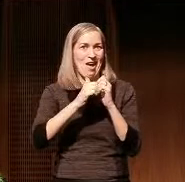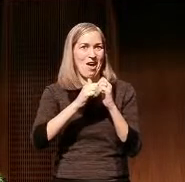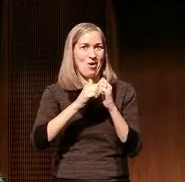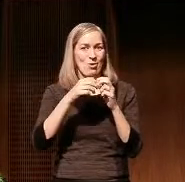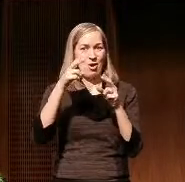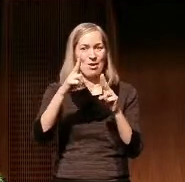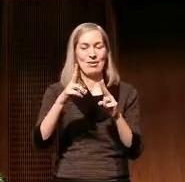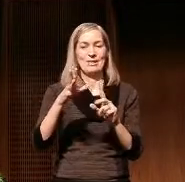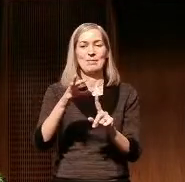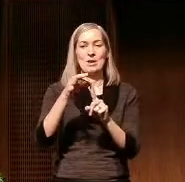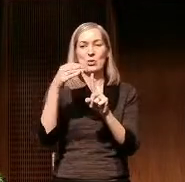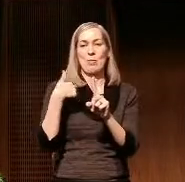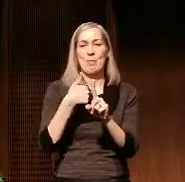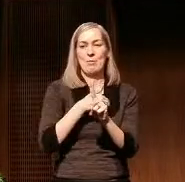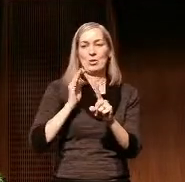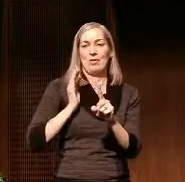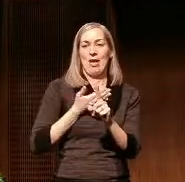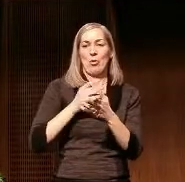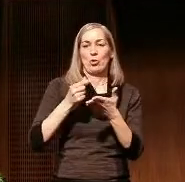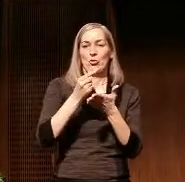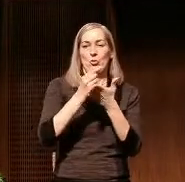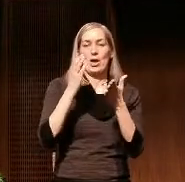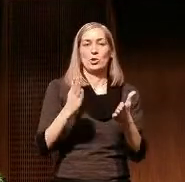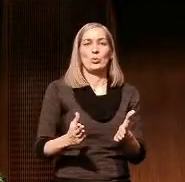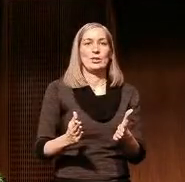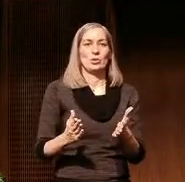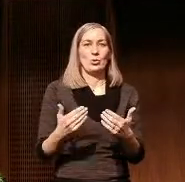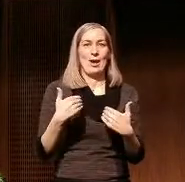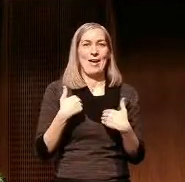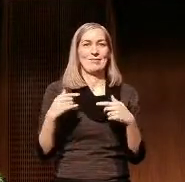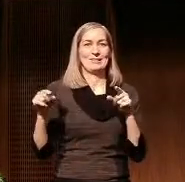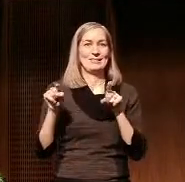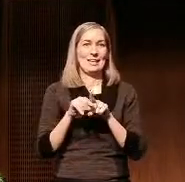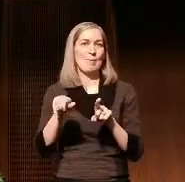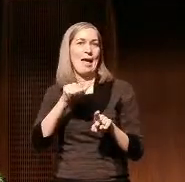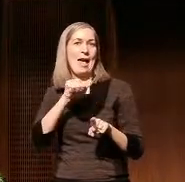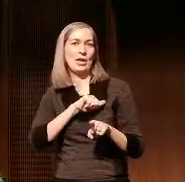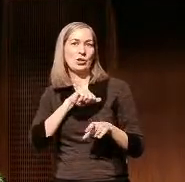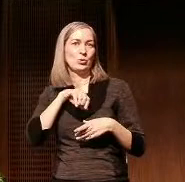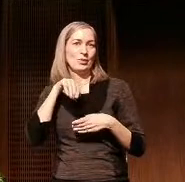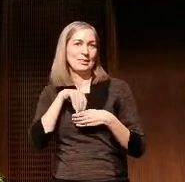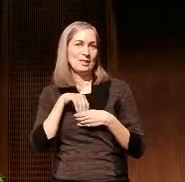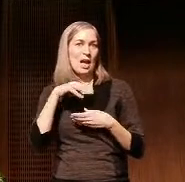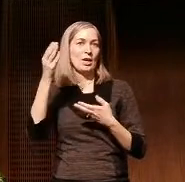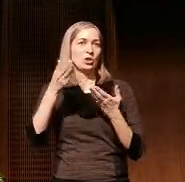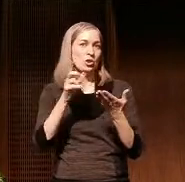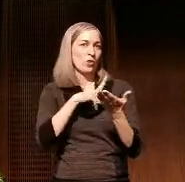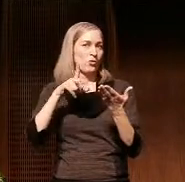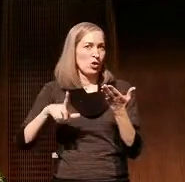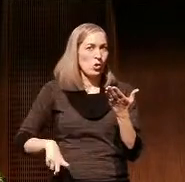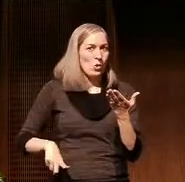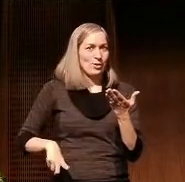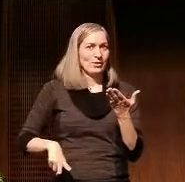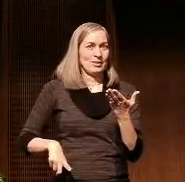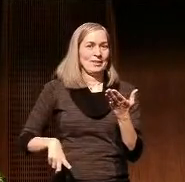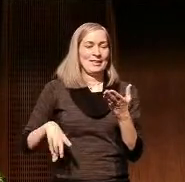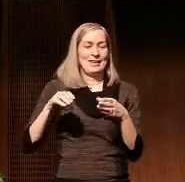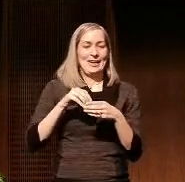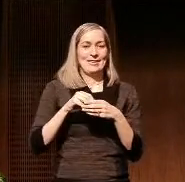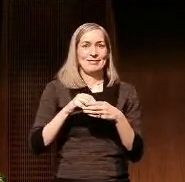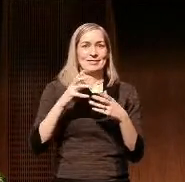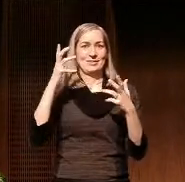special members of our alumni who carry his spirit within them and serve the Lord's kingdom in